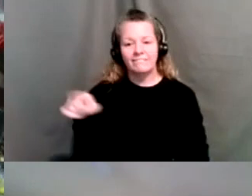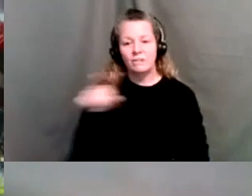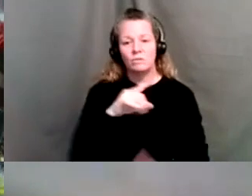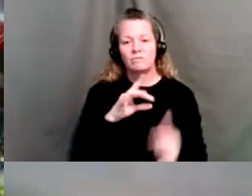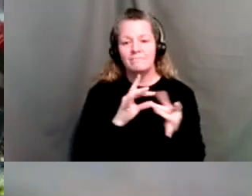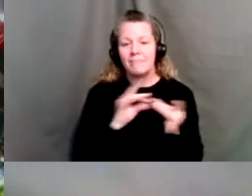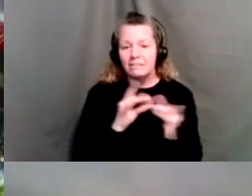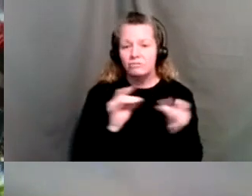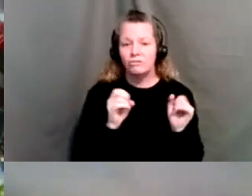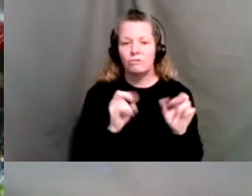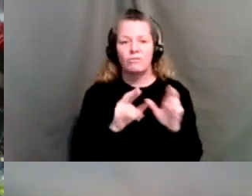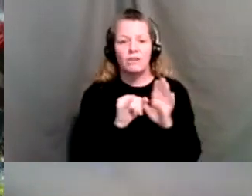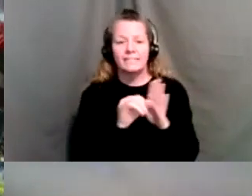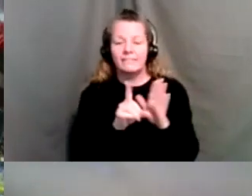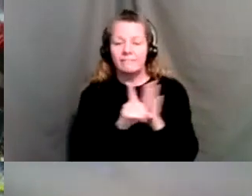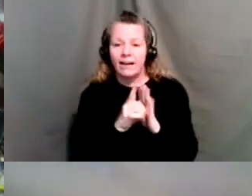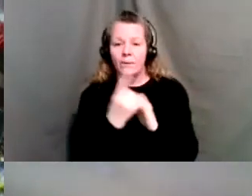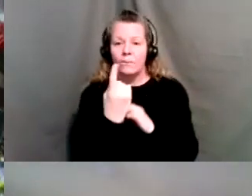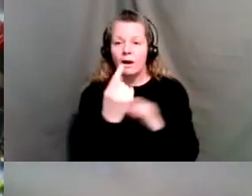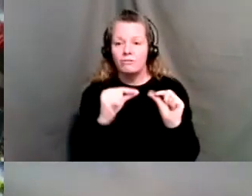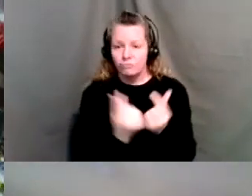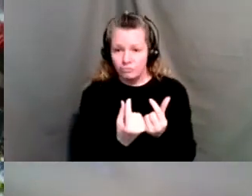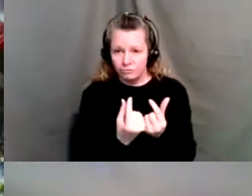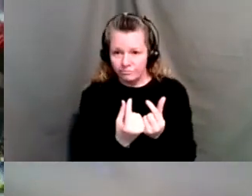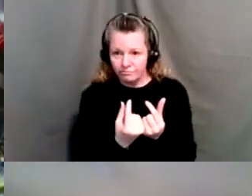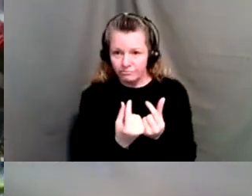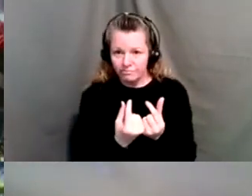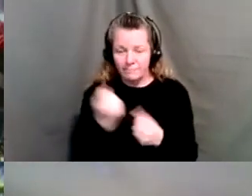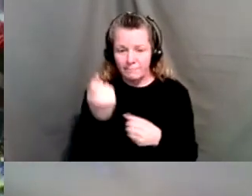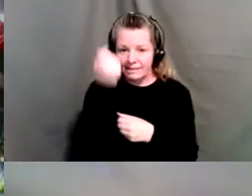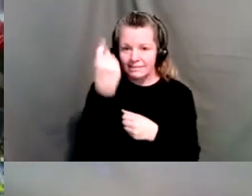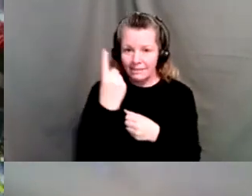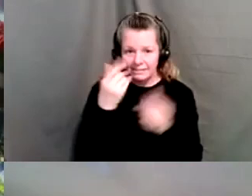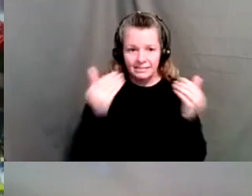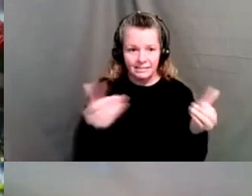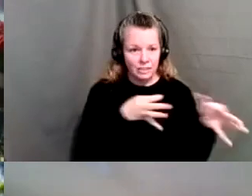or identify one group, it makes sense to describe